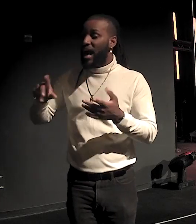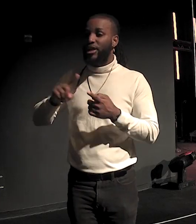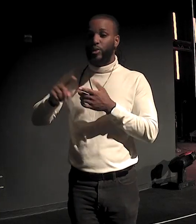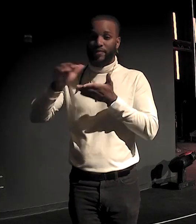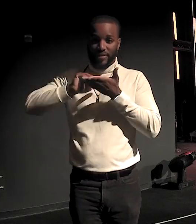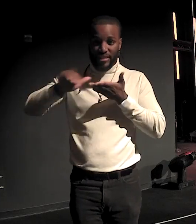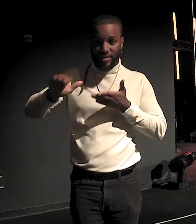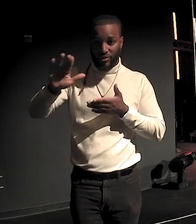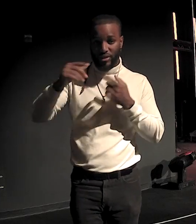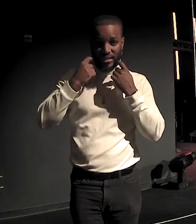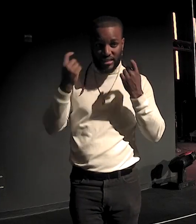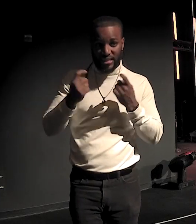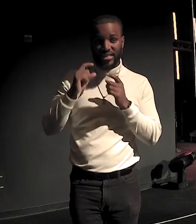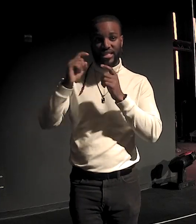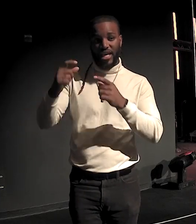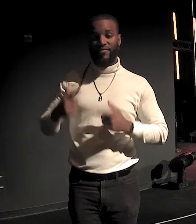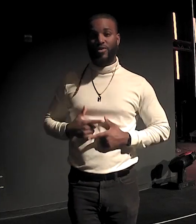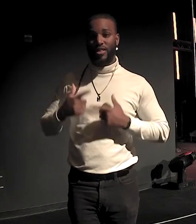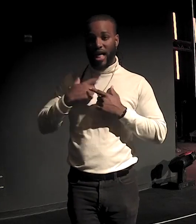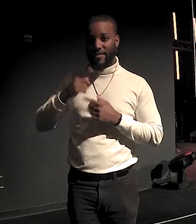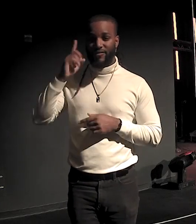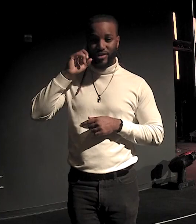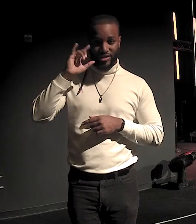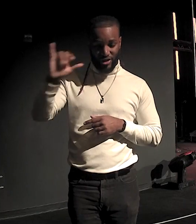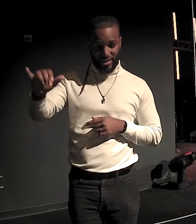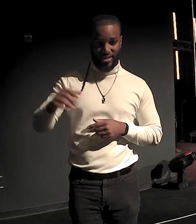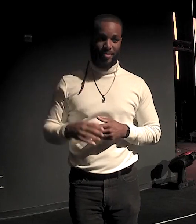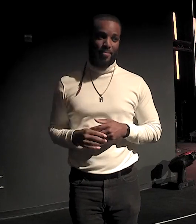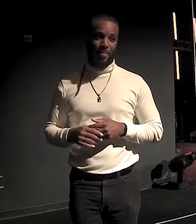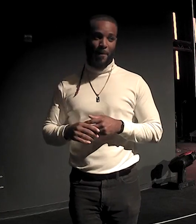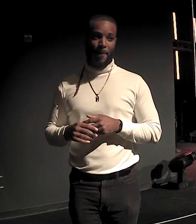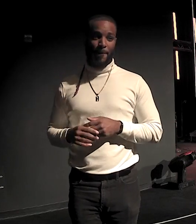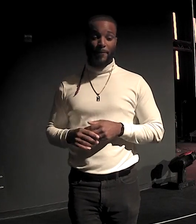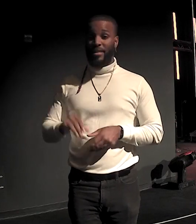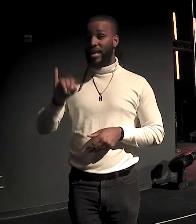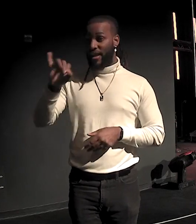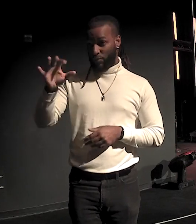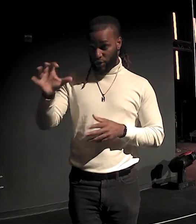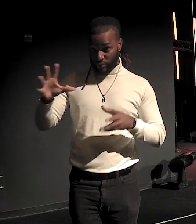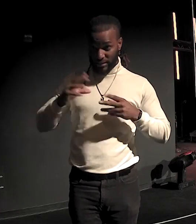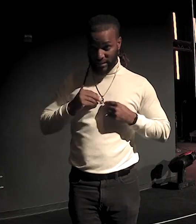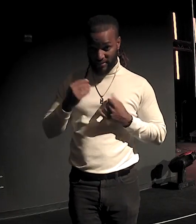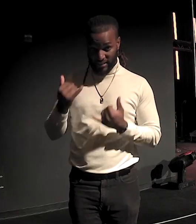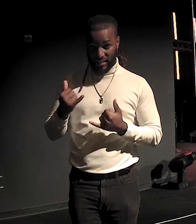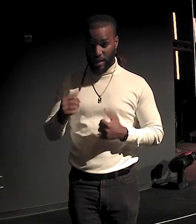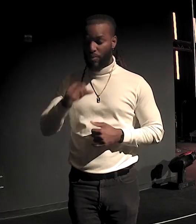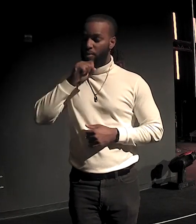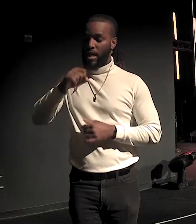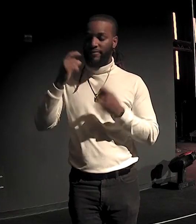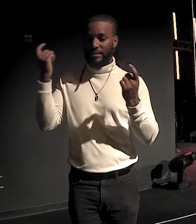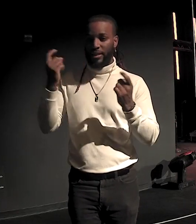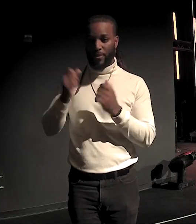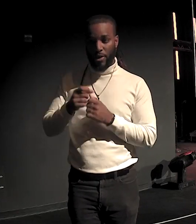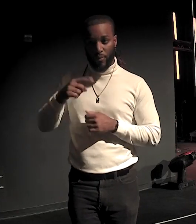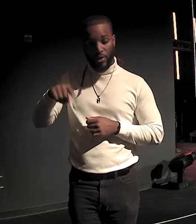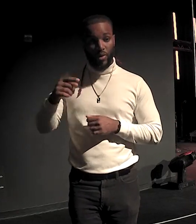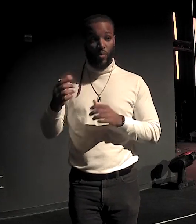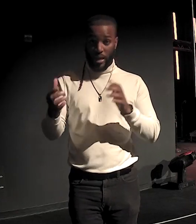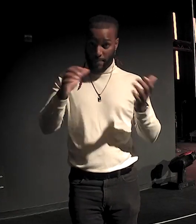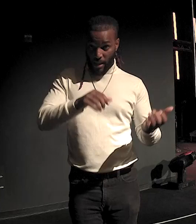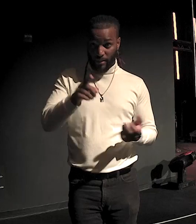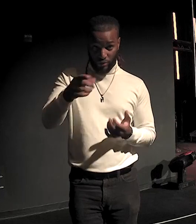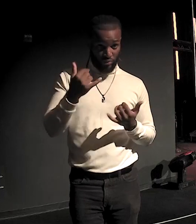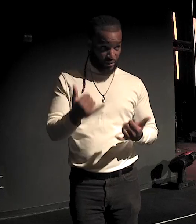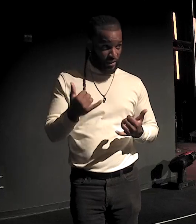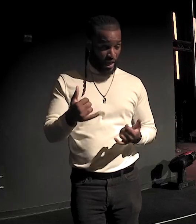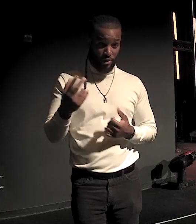forgive you of your sins and give you life for eternity to come. And if you want to receive that today, we'd love to celebrate with you. We could baptize you